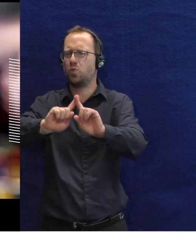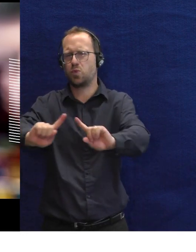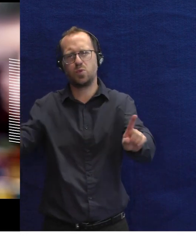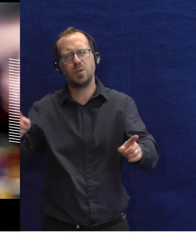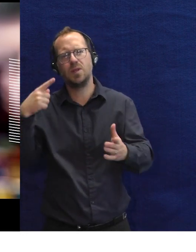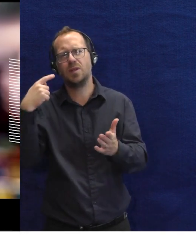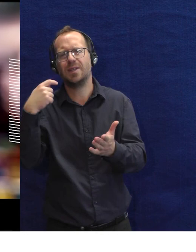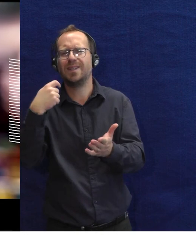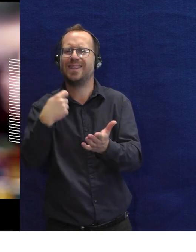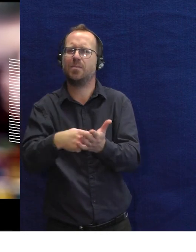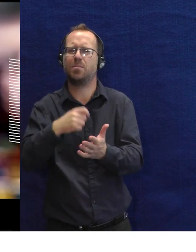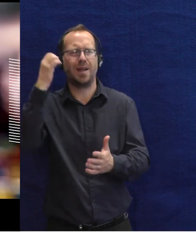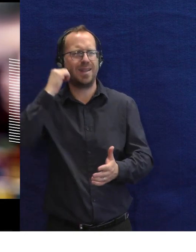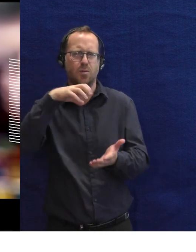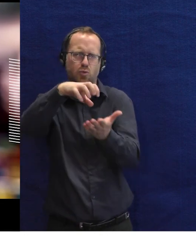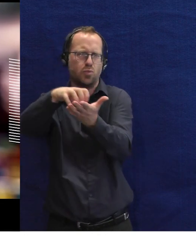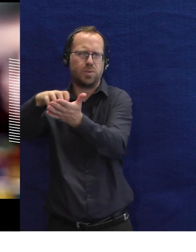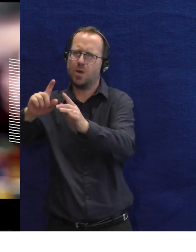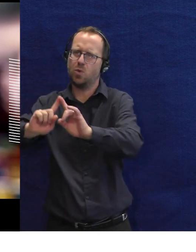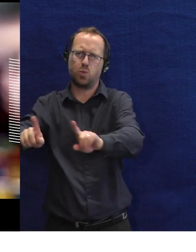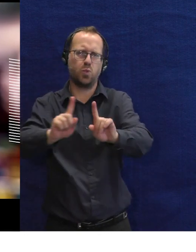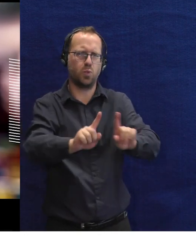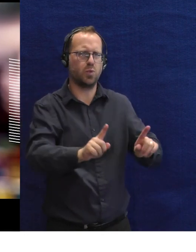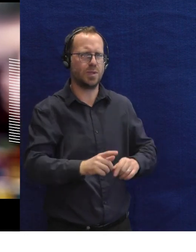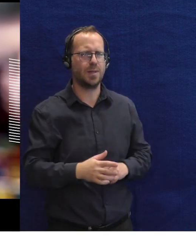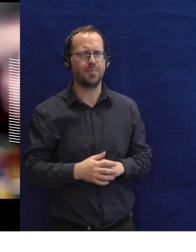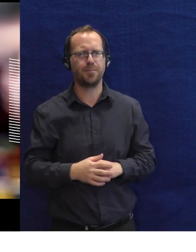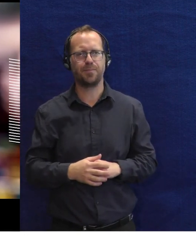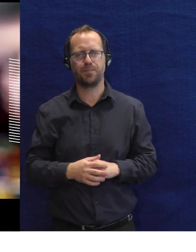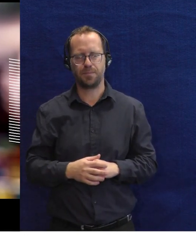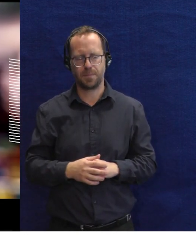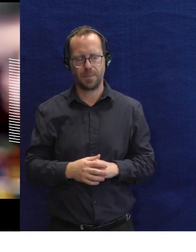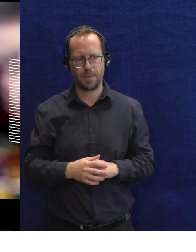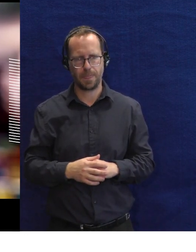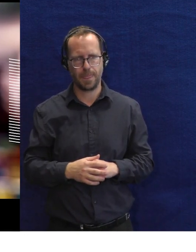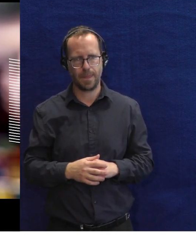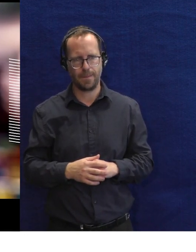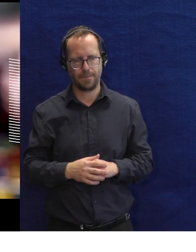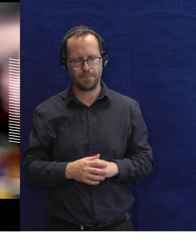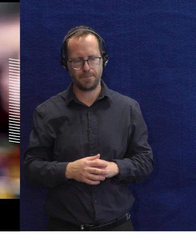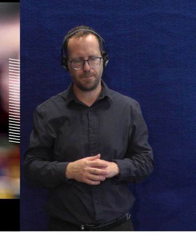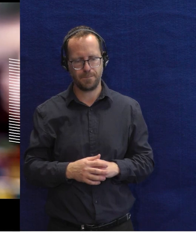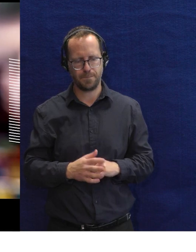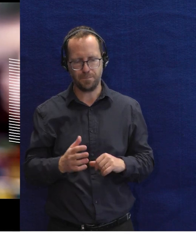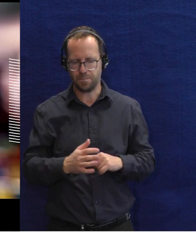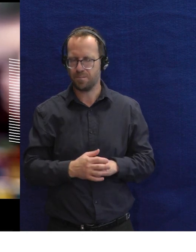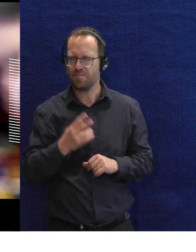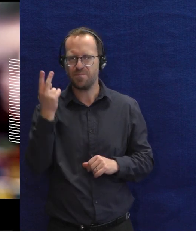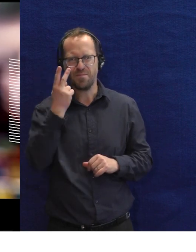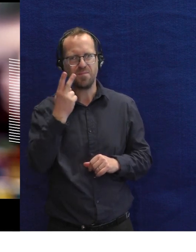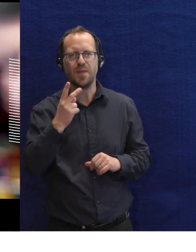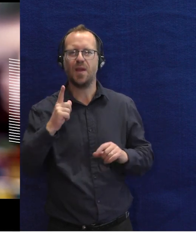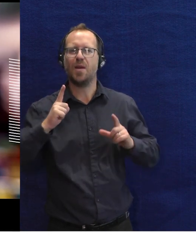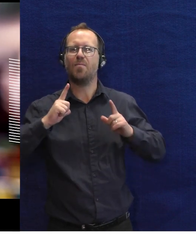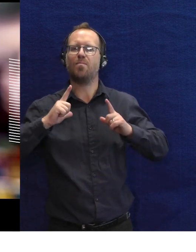information required aside of how the audio description should be generated. This one still is a profession, and